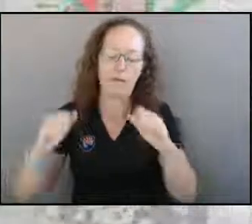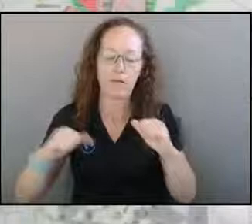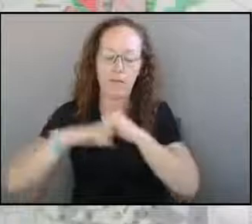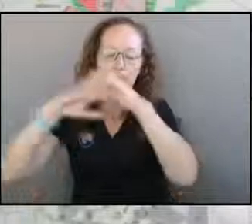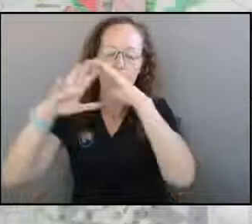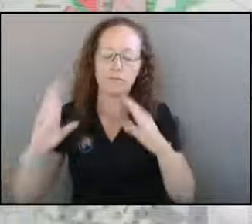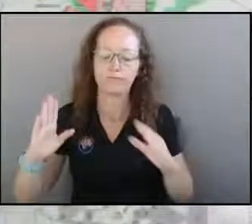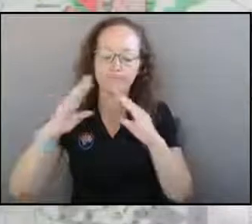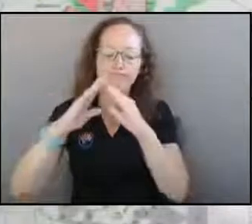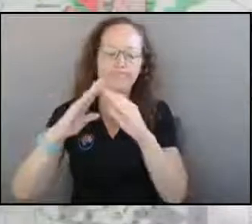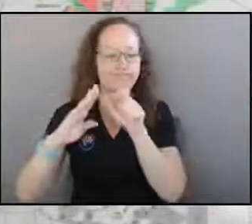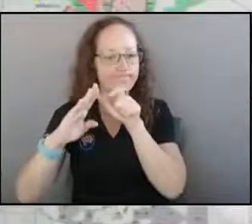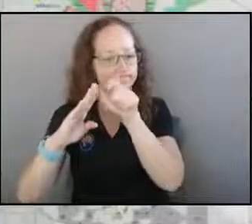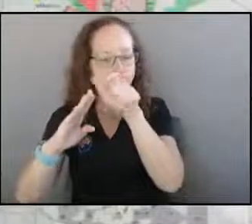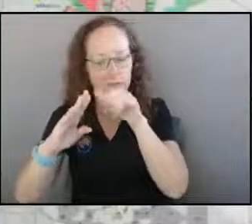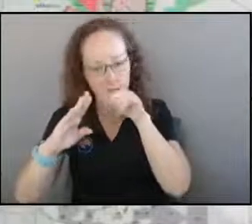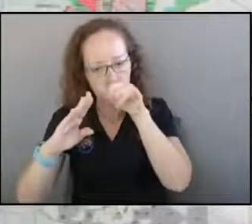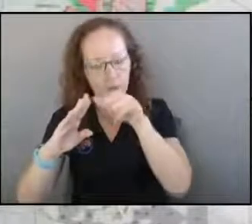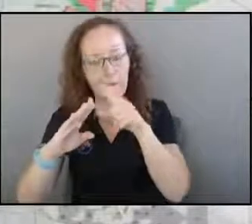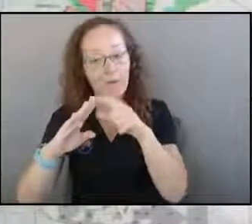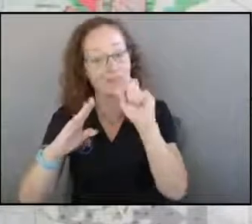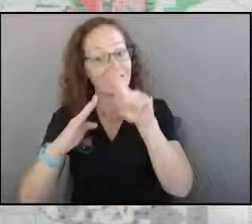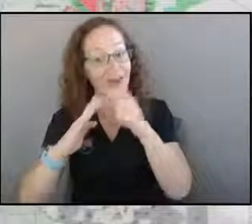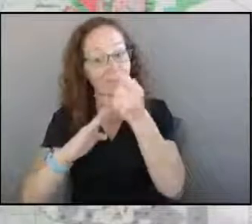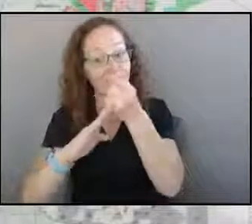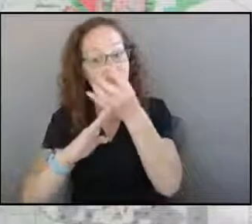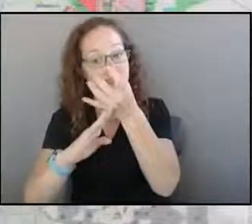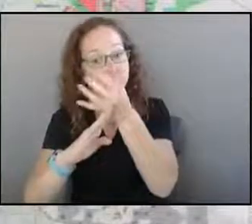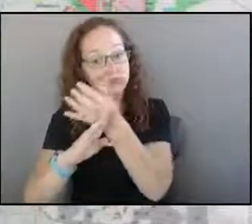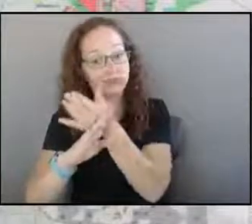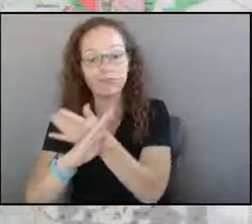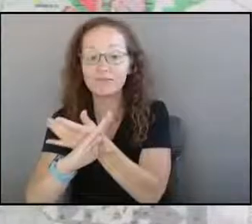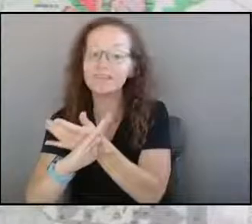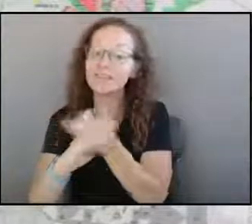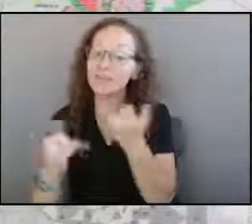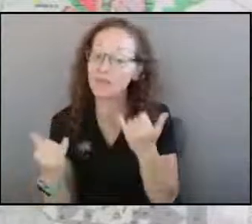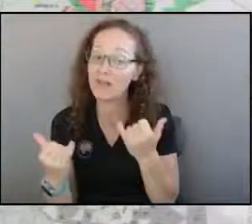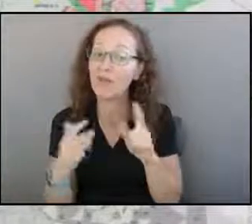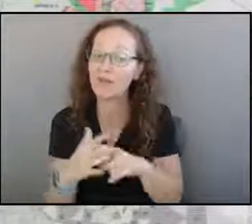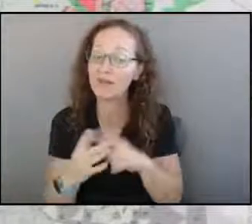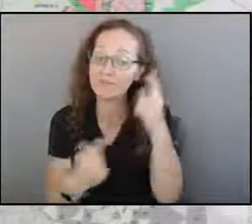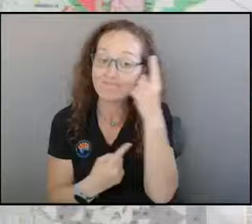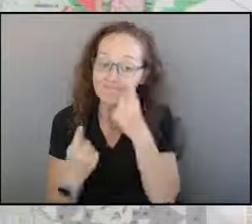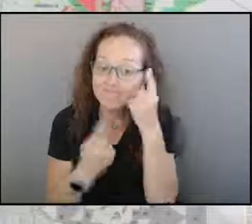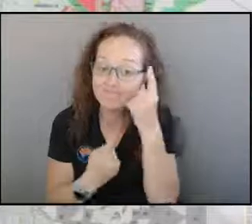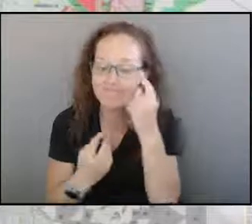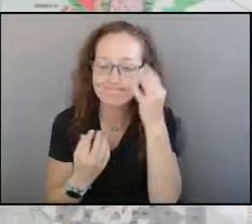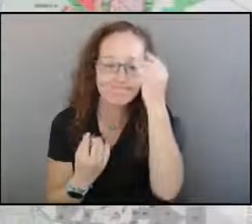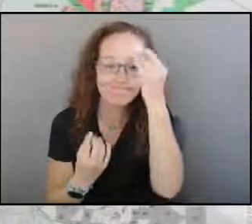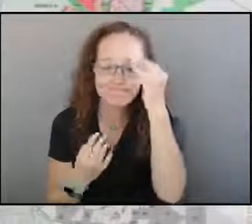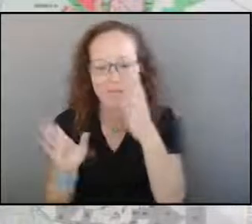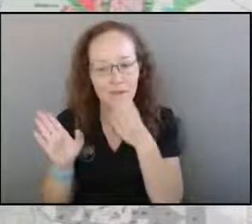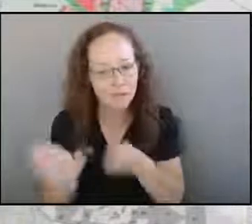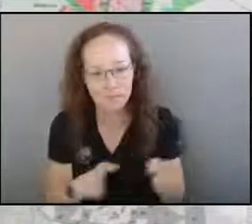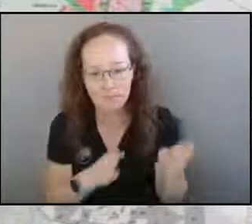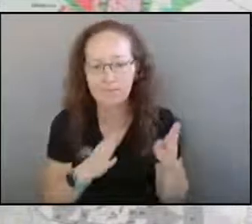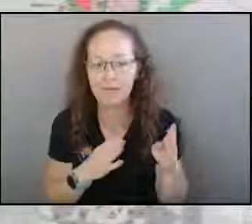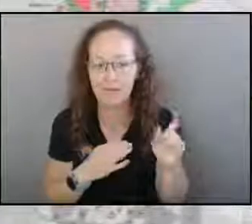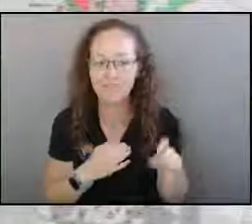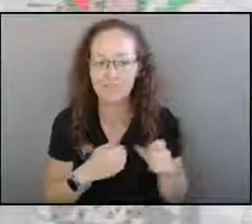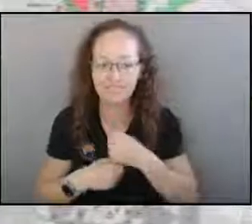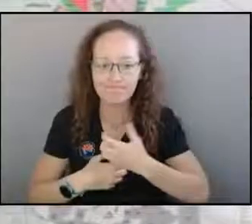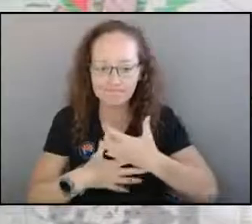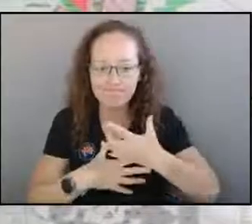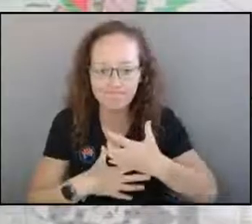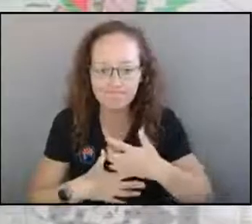and we have to start thinking about that. We have to be prepared for that. And in terms of whether that's